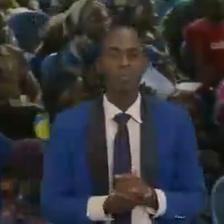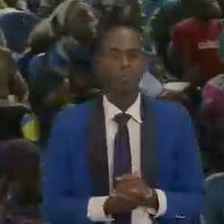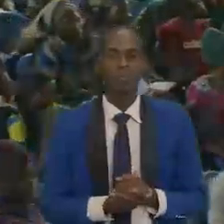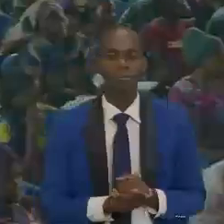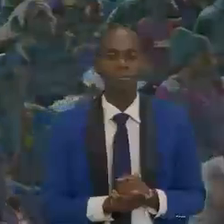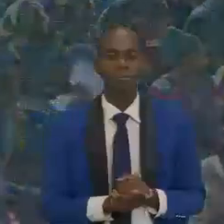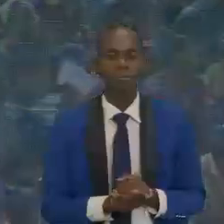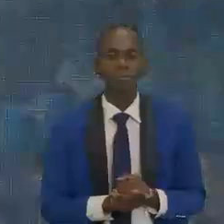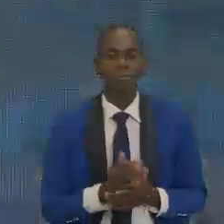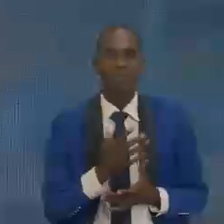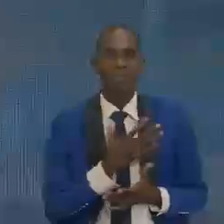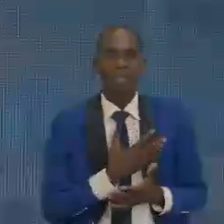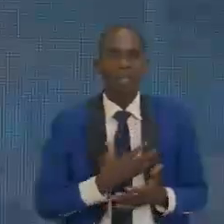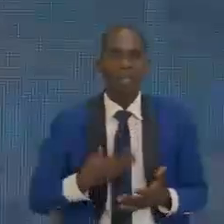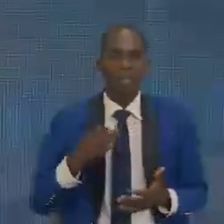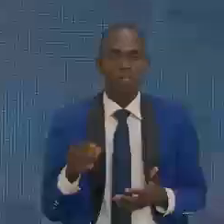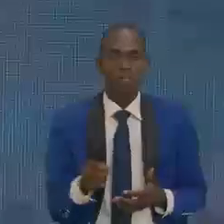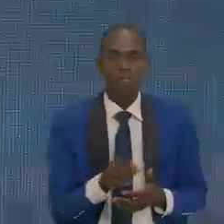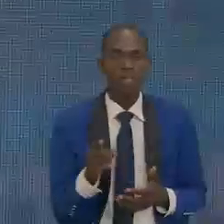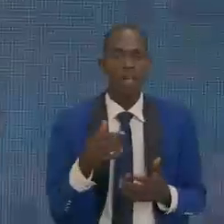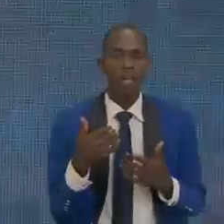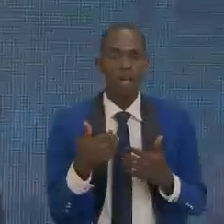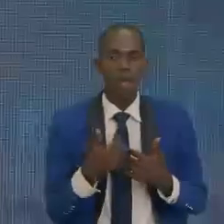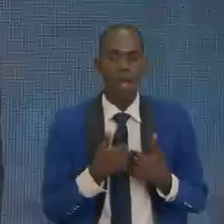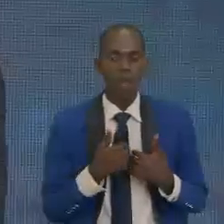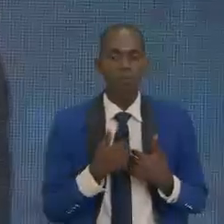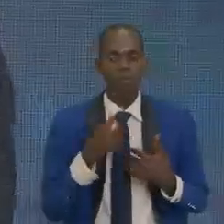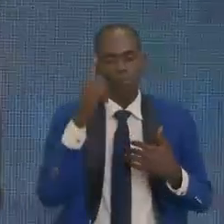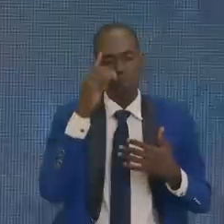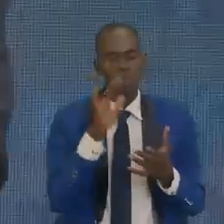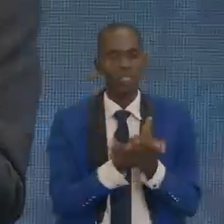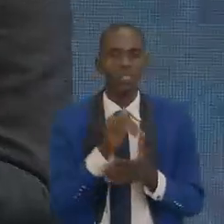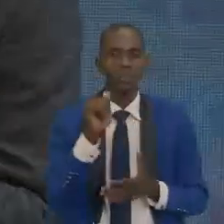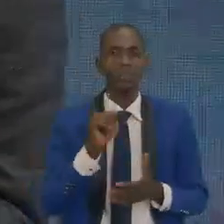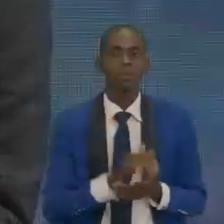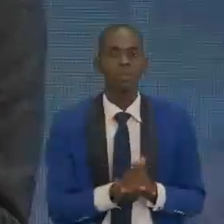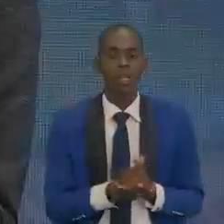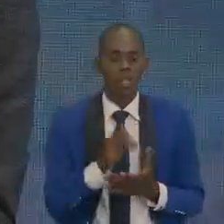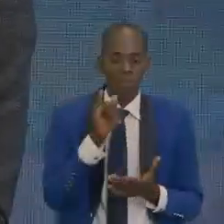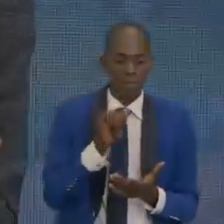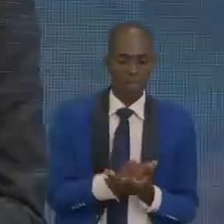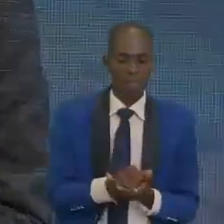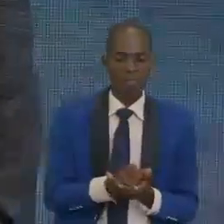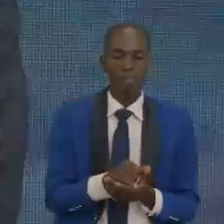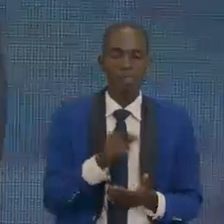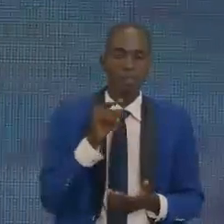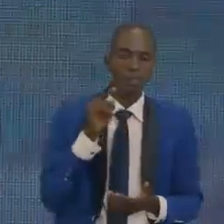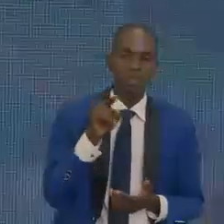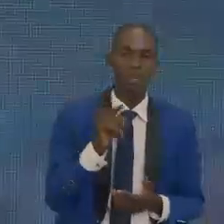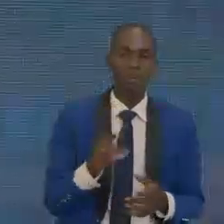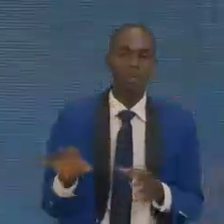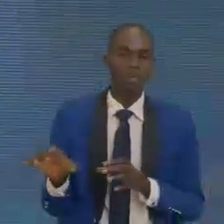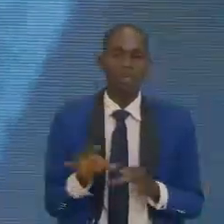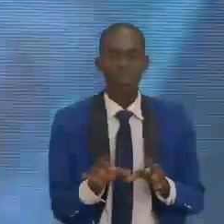And they have believed that thou didst send me.